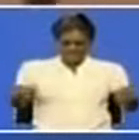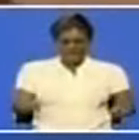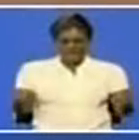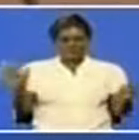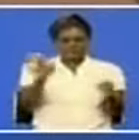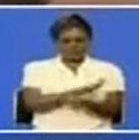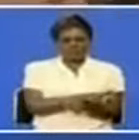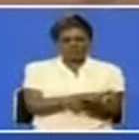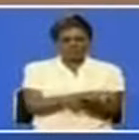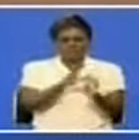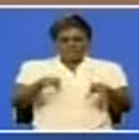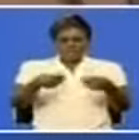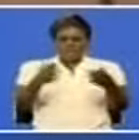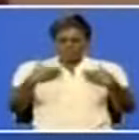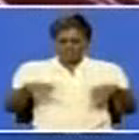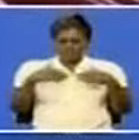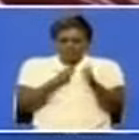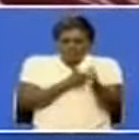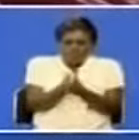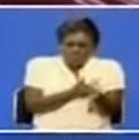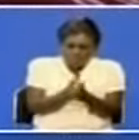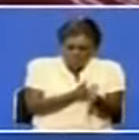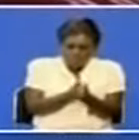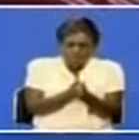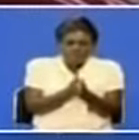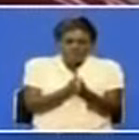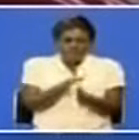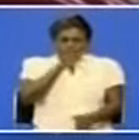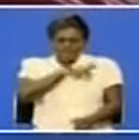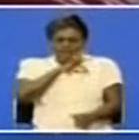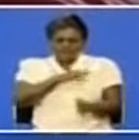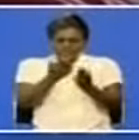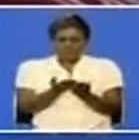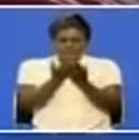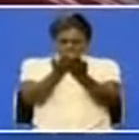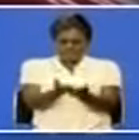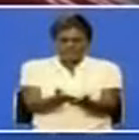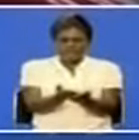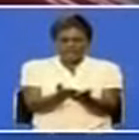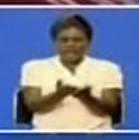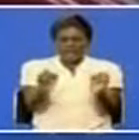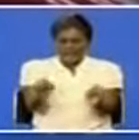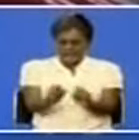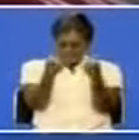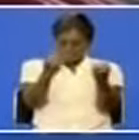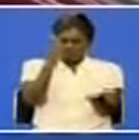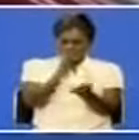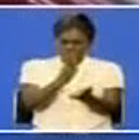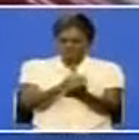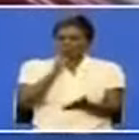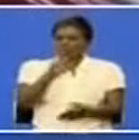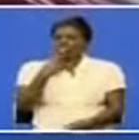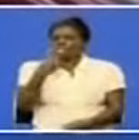and it gives people something to aspire to. So that the benefit we provide won't just be when we're out there with our coaches, but we'll